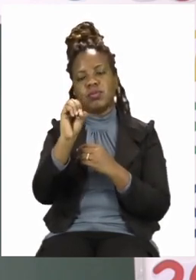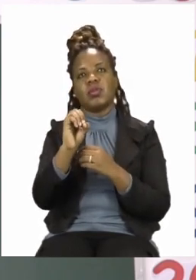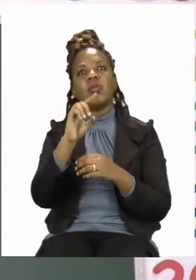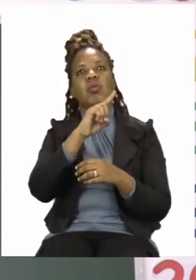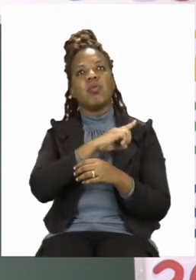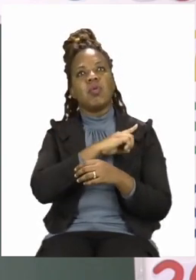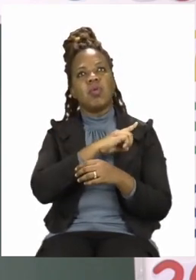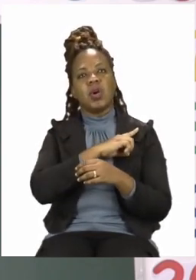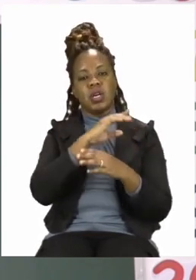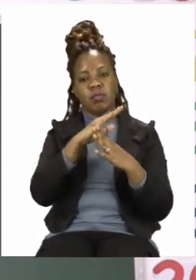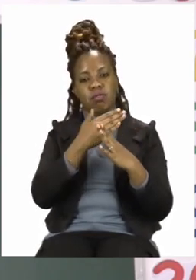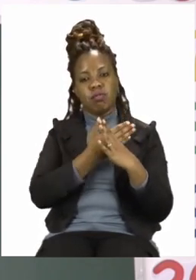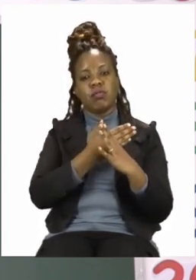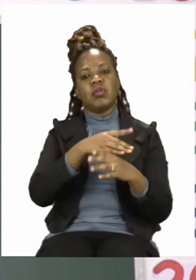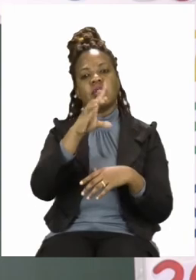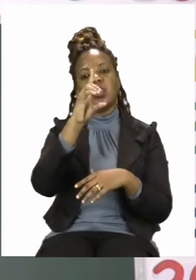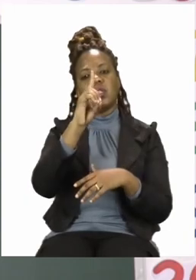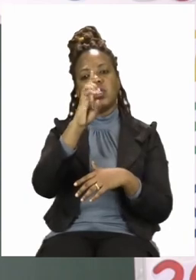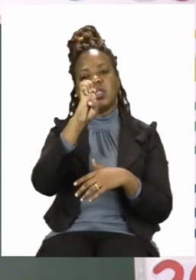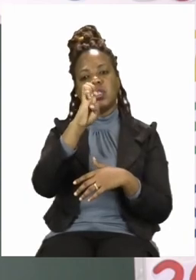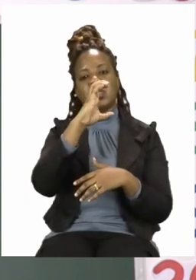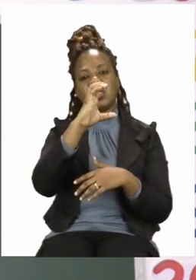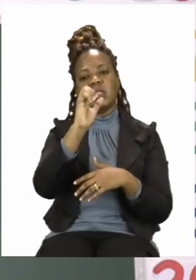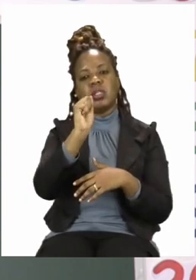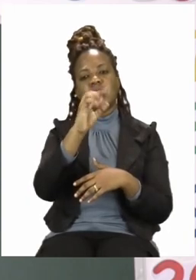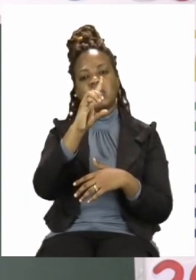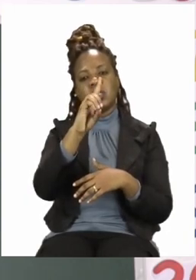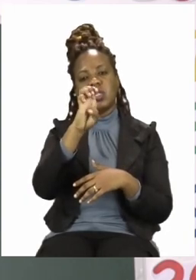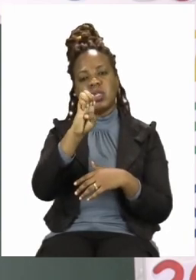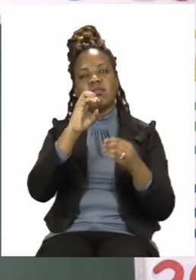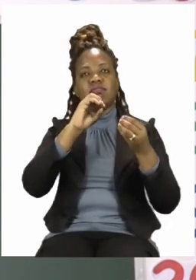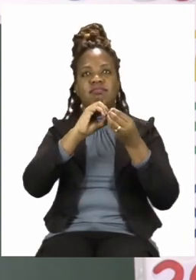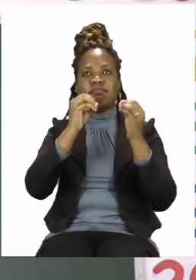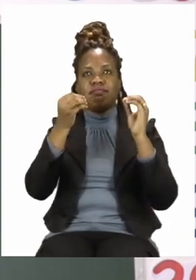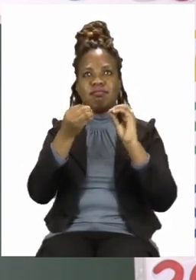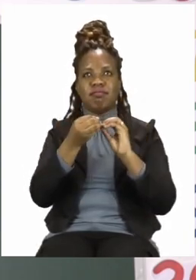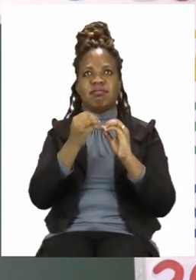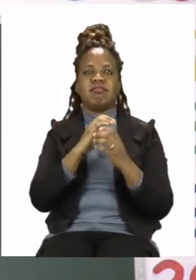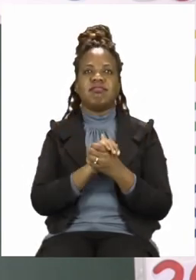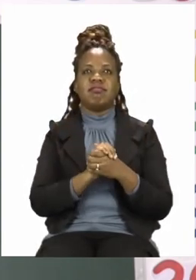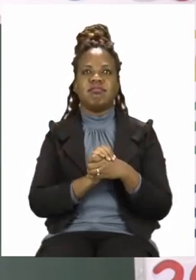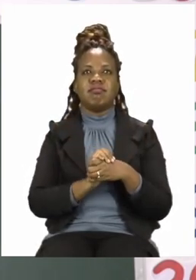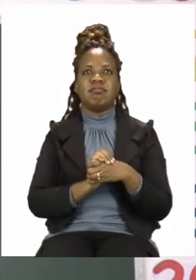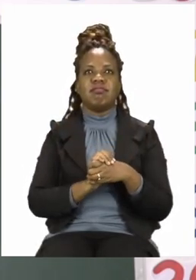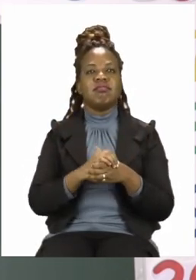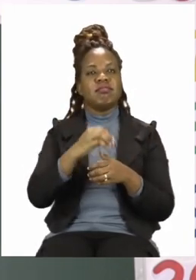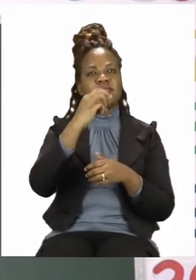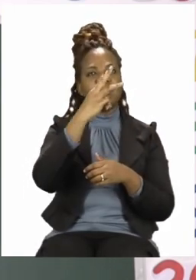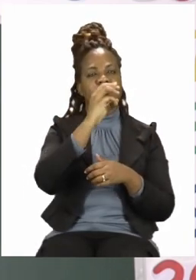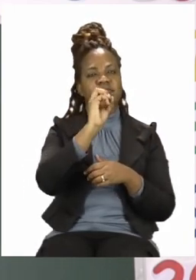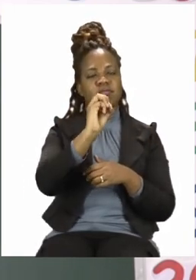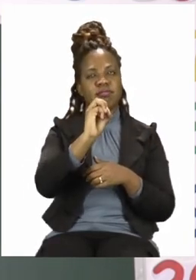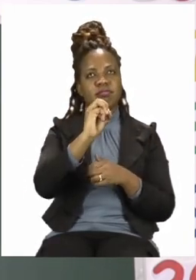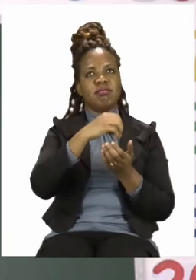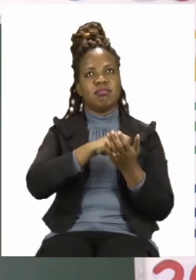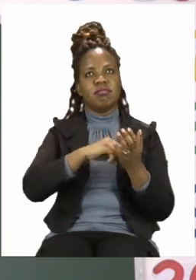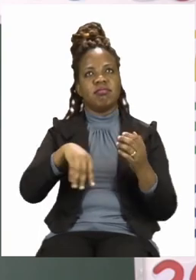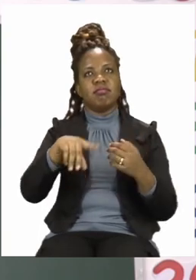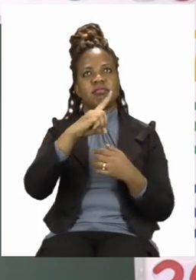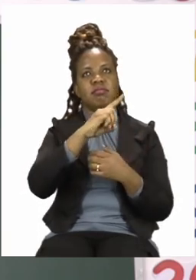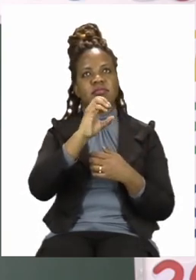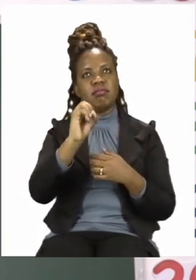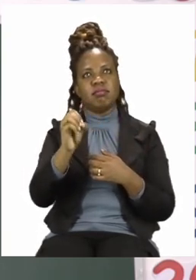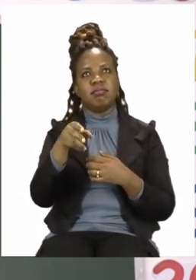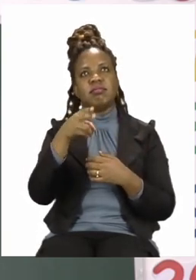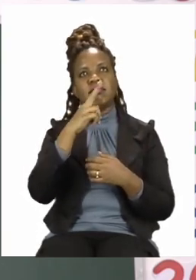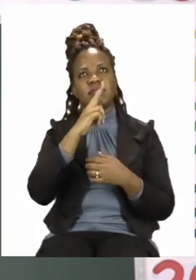it is decade numbers, you need to put a 0. So now our answer is complete. But instead